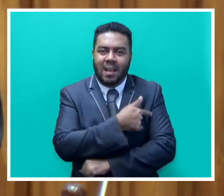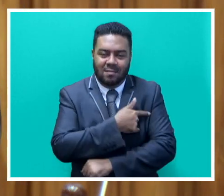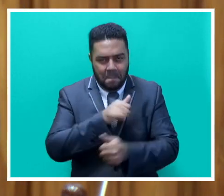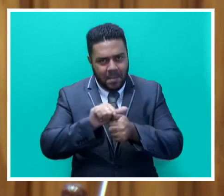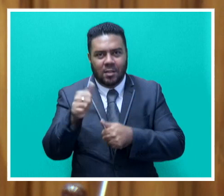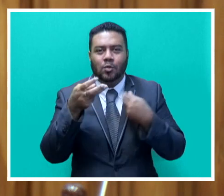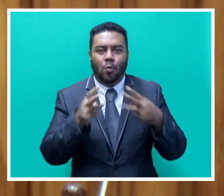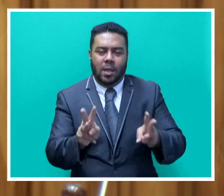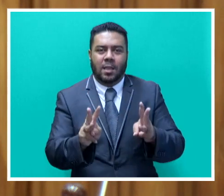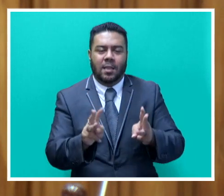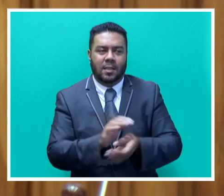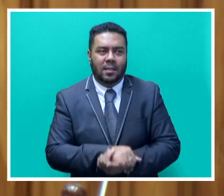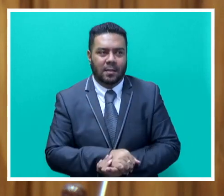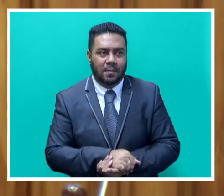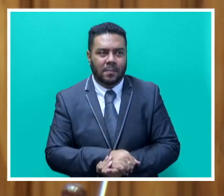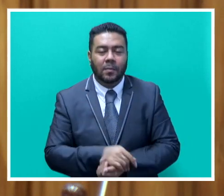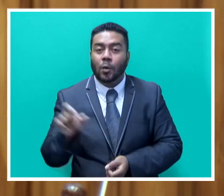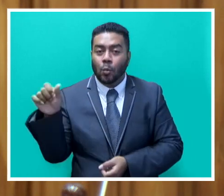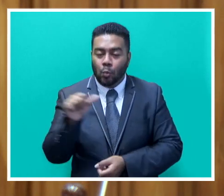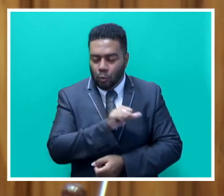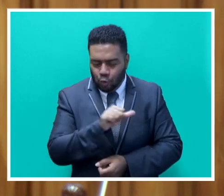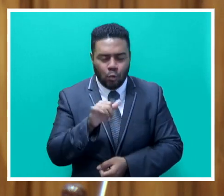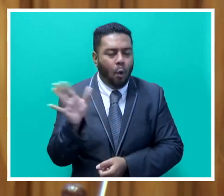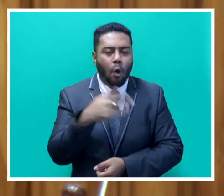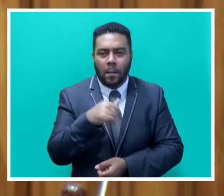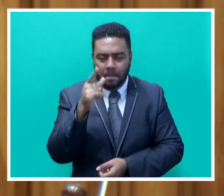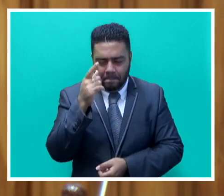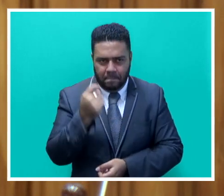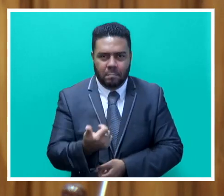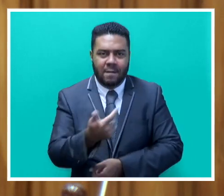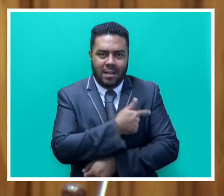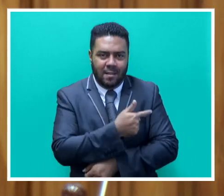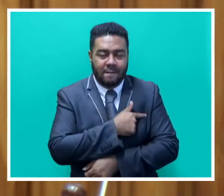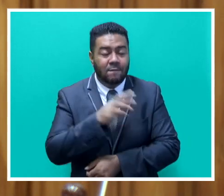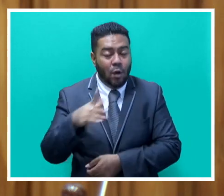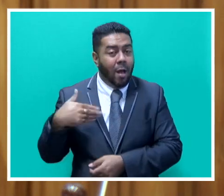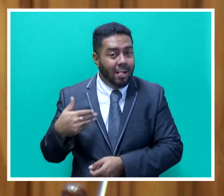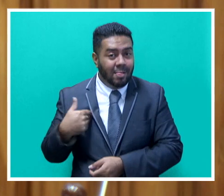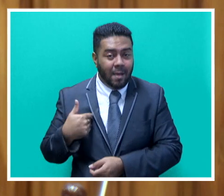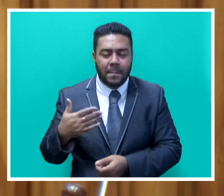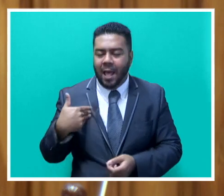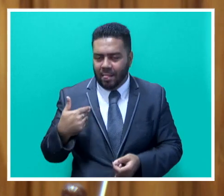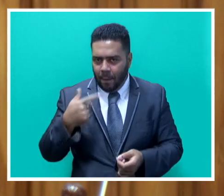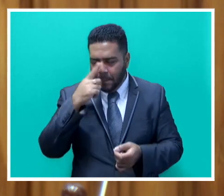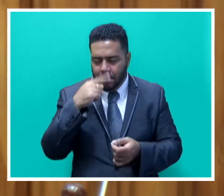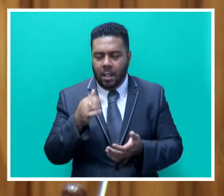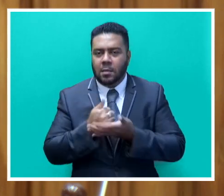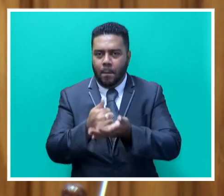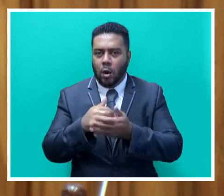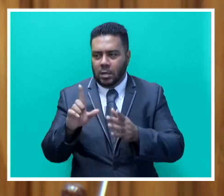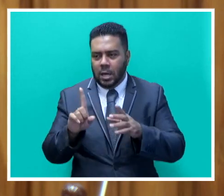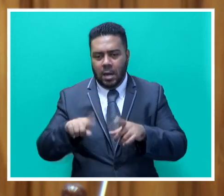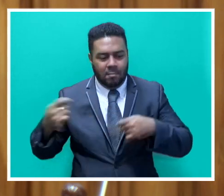Speaker, we should all be vaccinated, not only for our health, but the health of those all around us, our